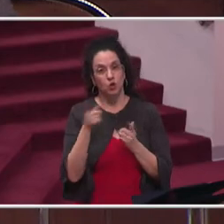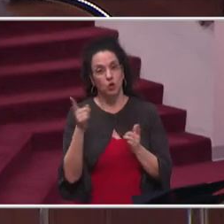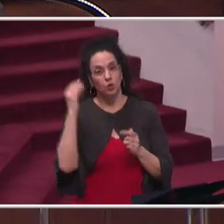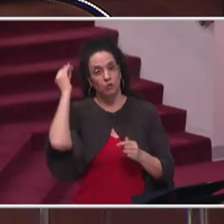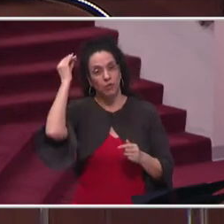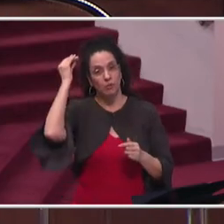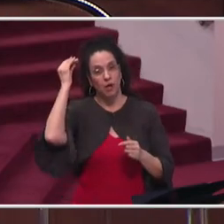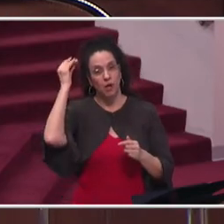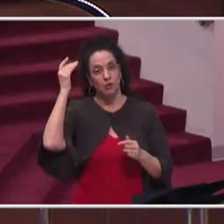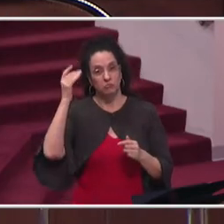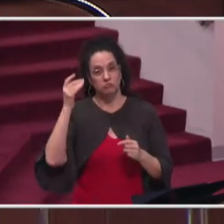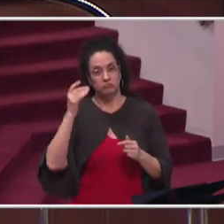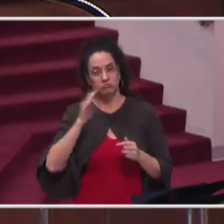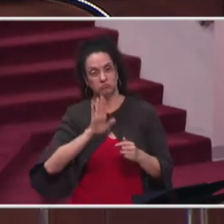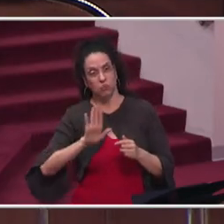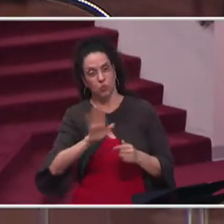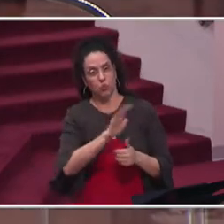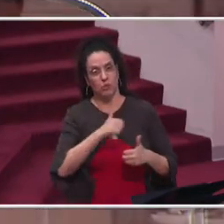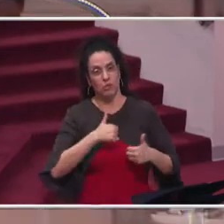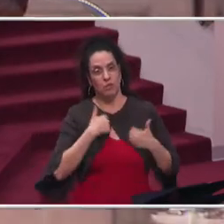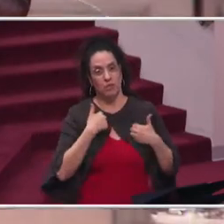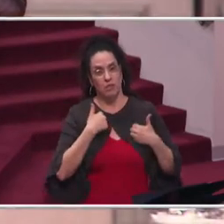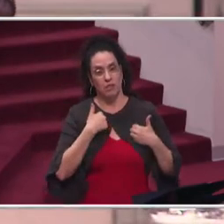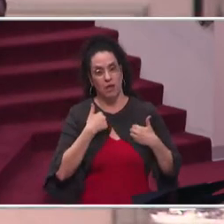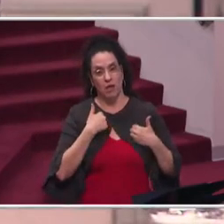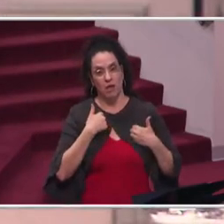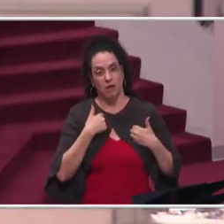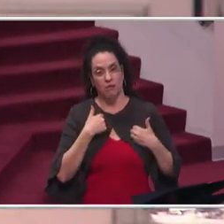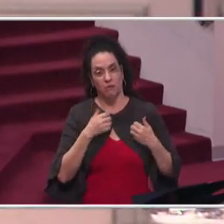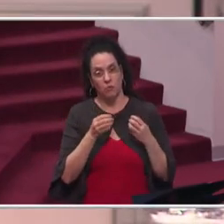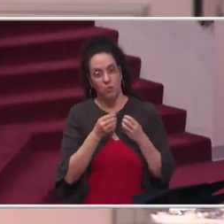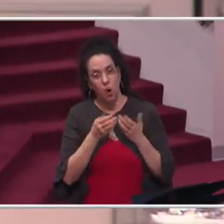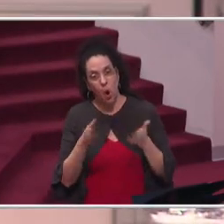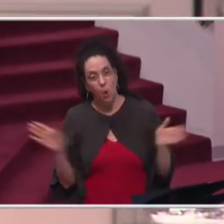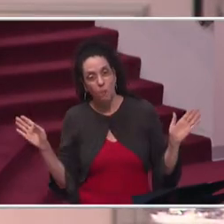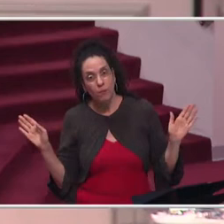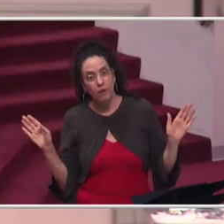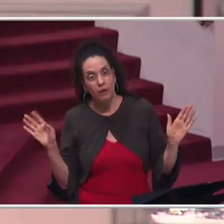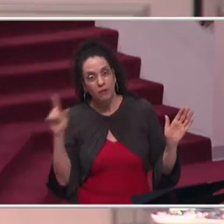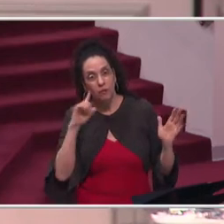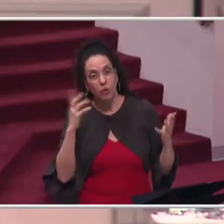life more to what God wants to do?